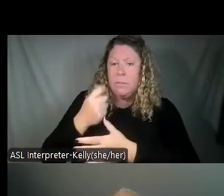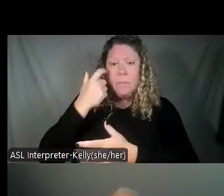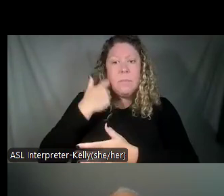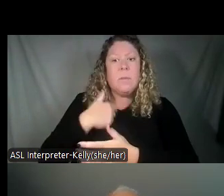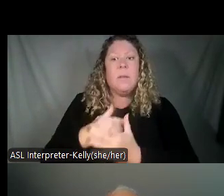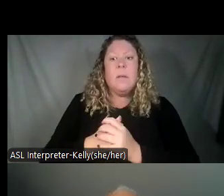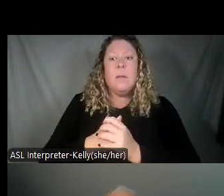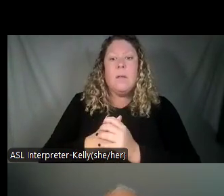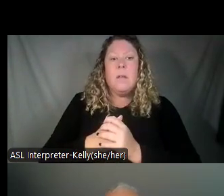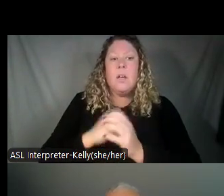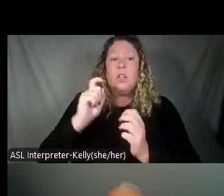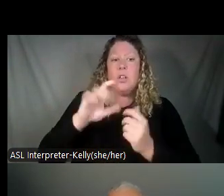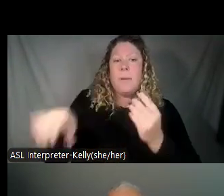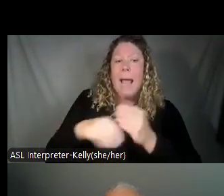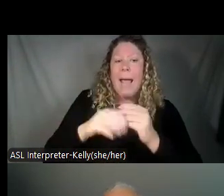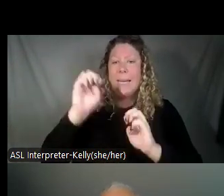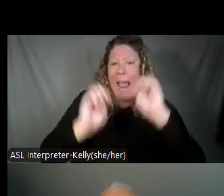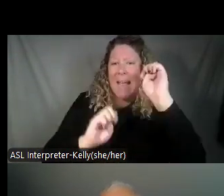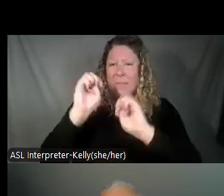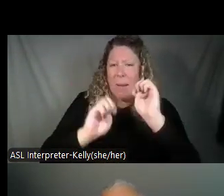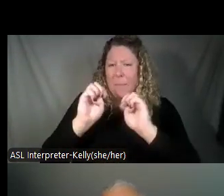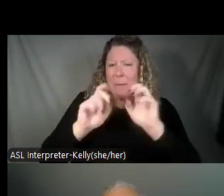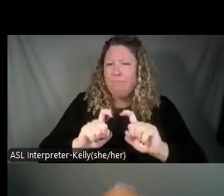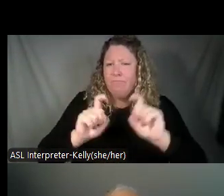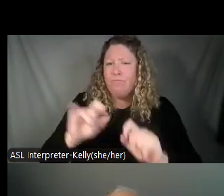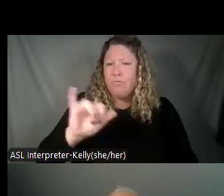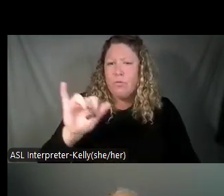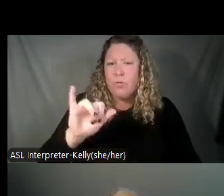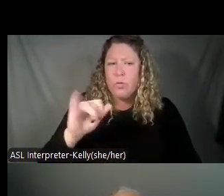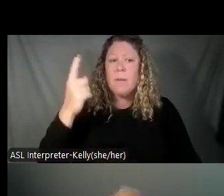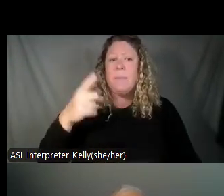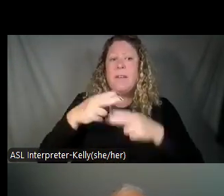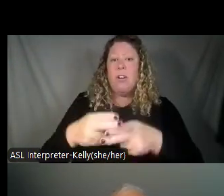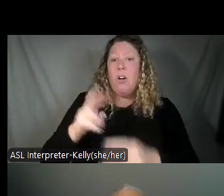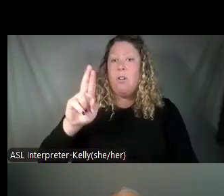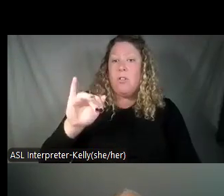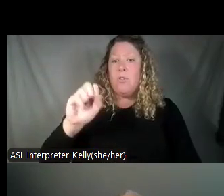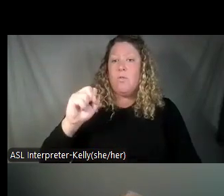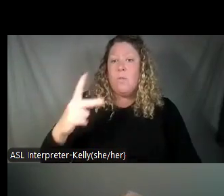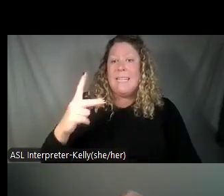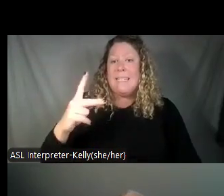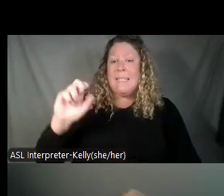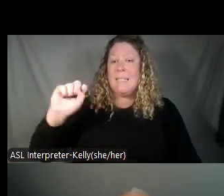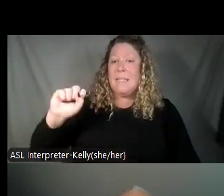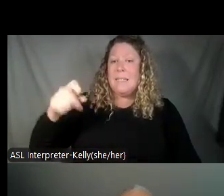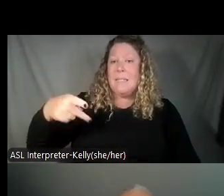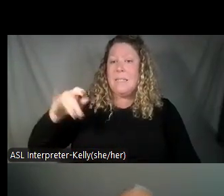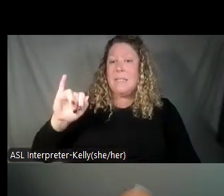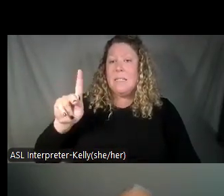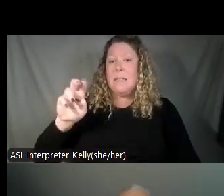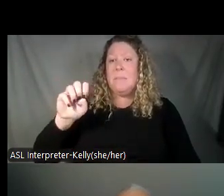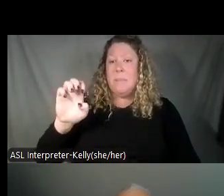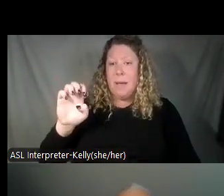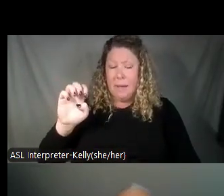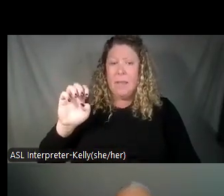in experimentation through these things called risk spikes, which are really meant to manage risk